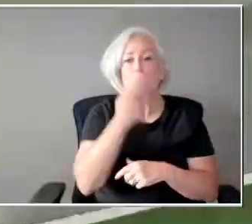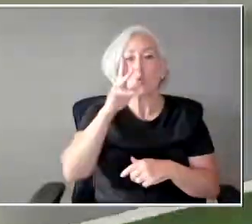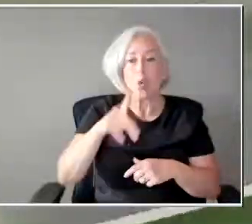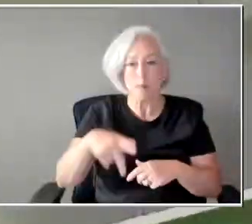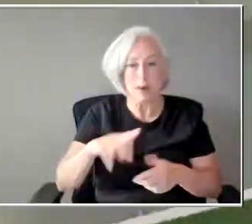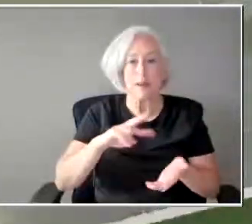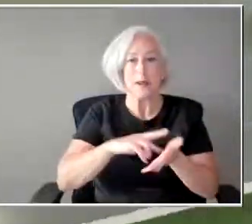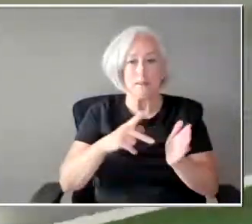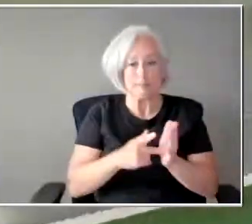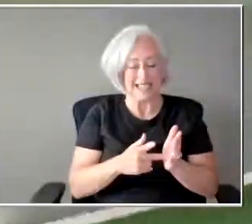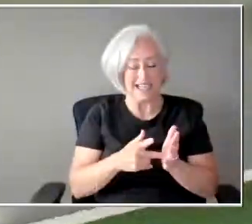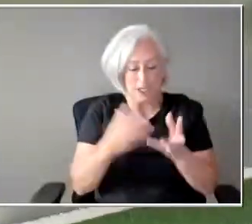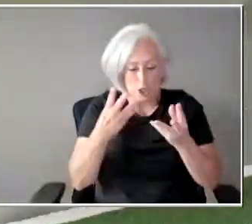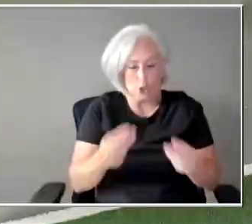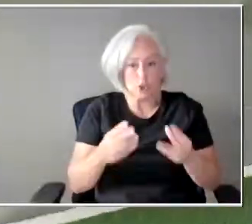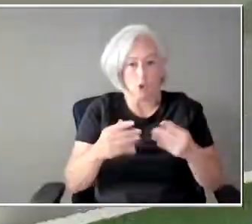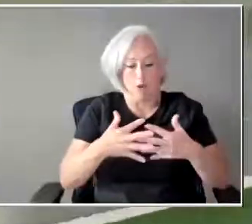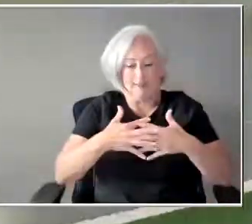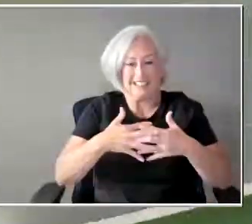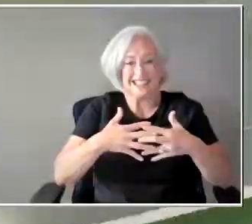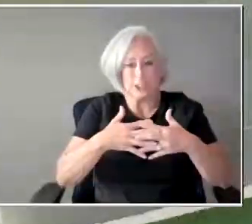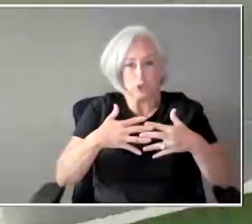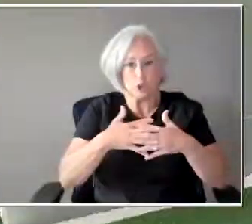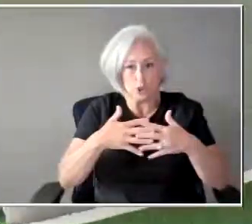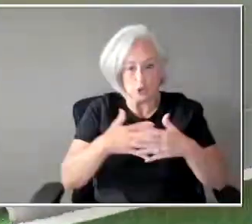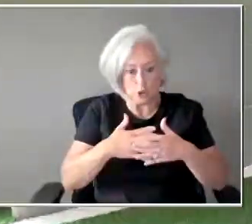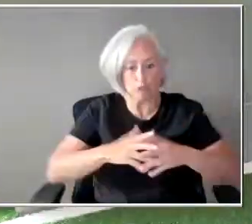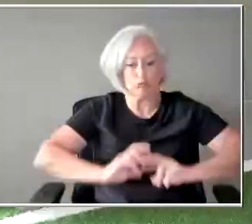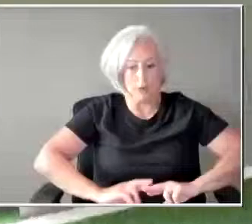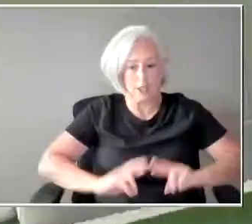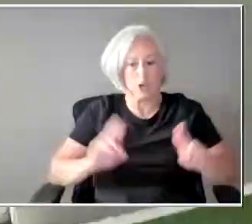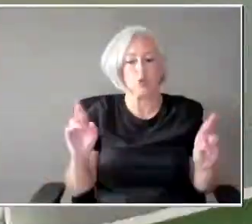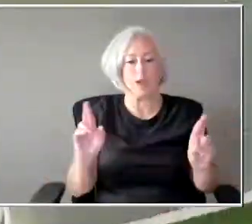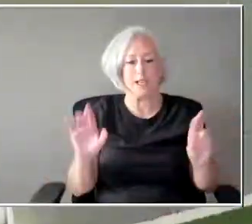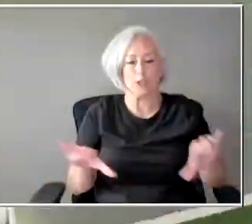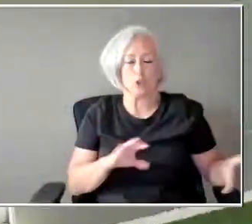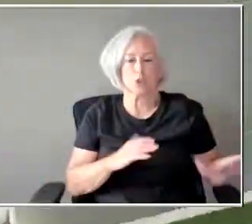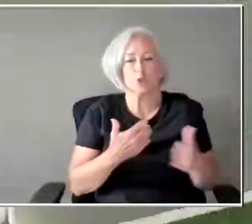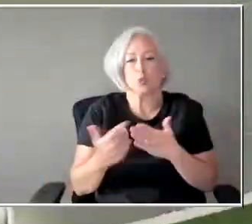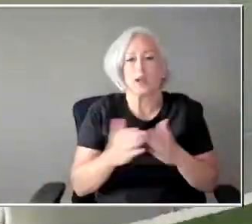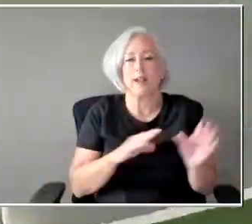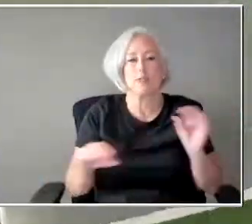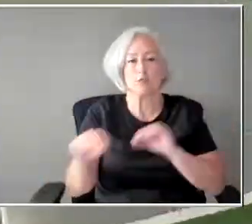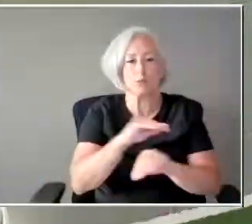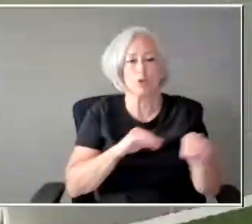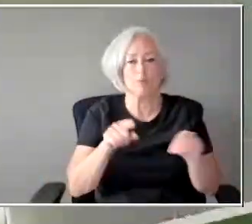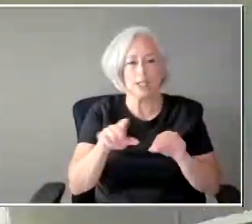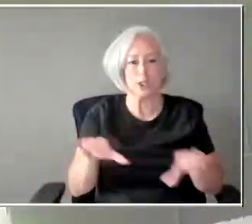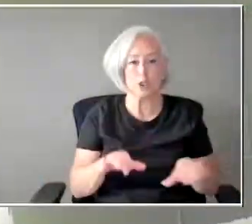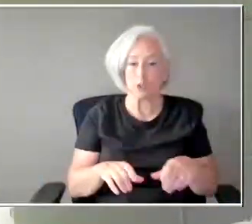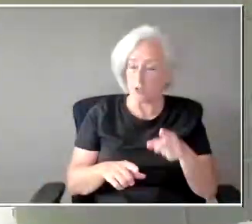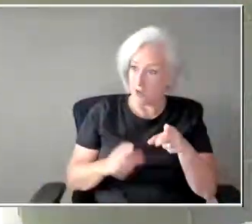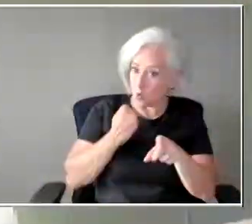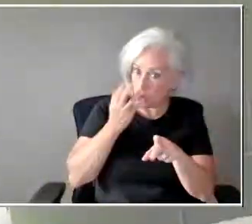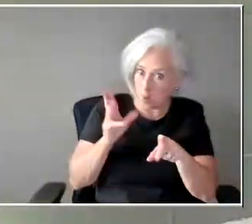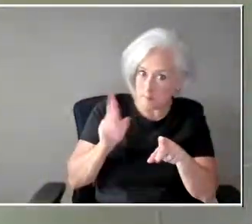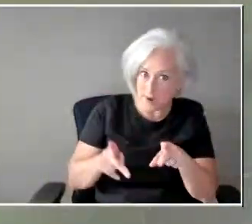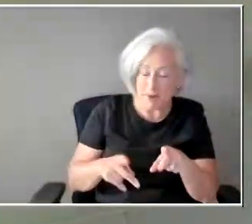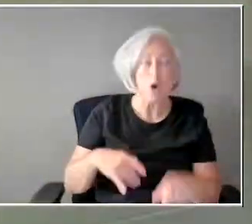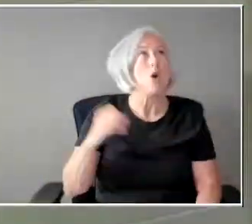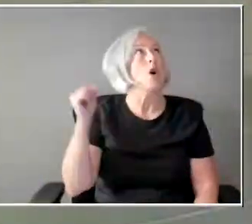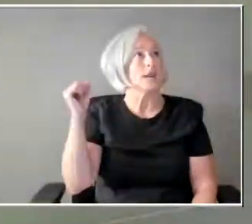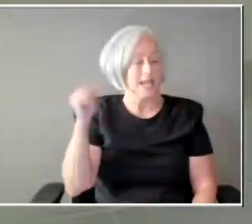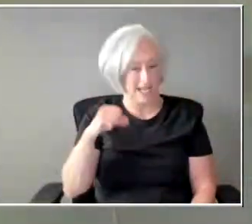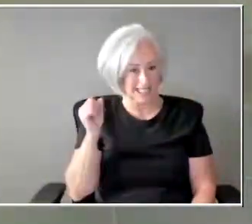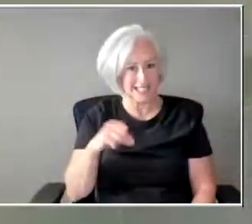tissues to prepare to take a load of whatever movement you're doing. So it is very important. Are you warmed up? Yeah, and I will say I do prefer